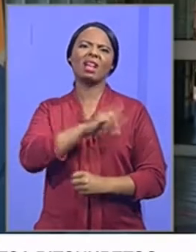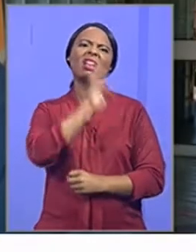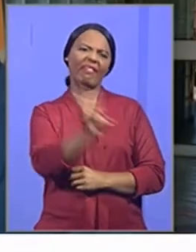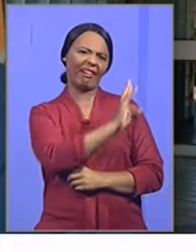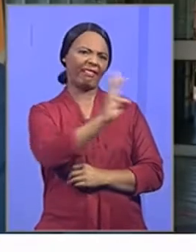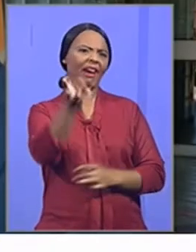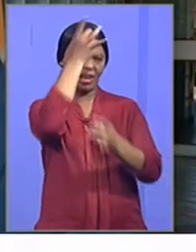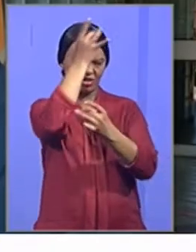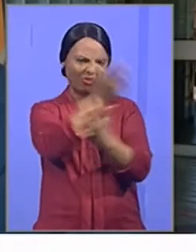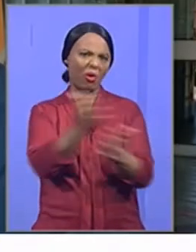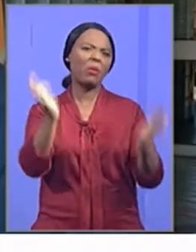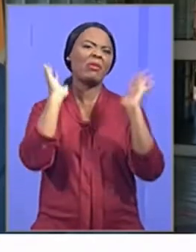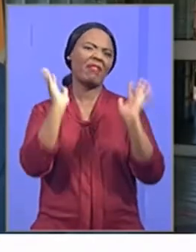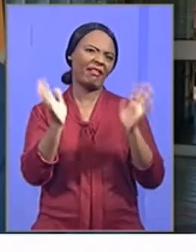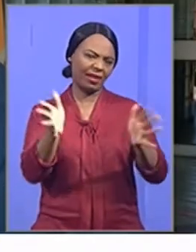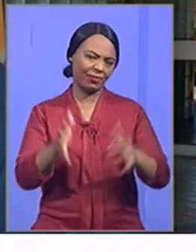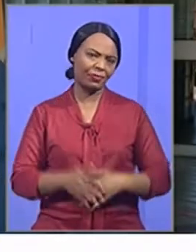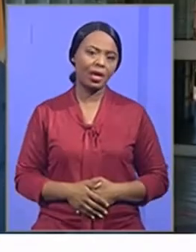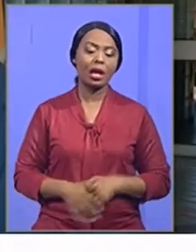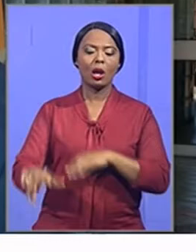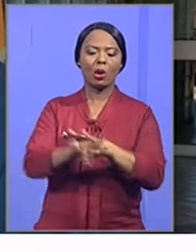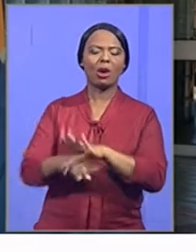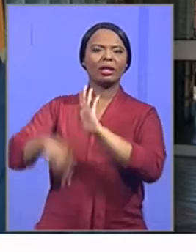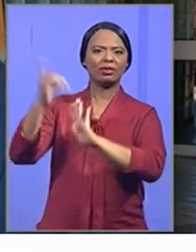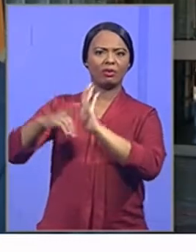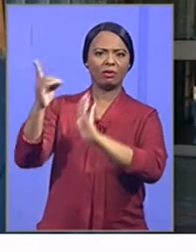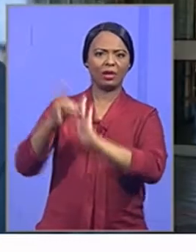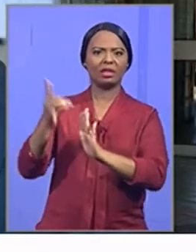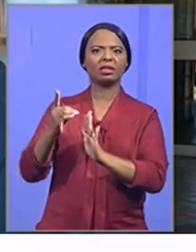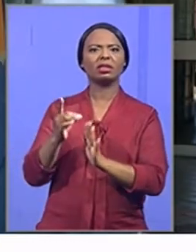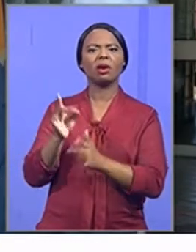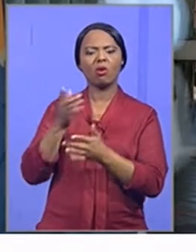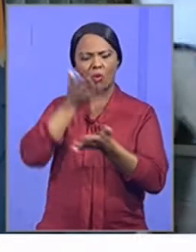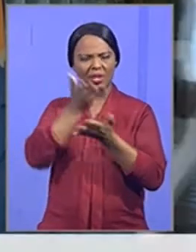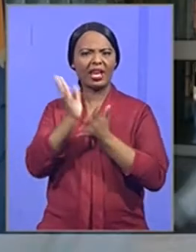promote local economic development, but things should be done properly.